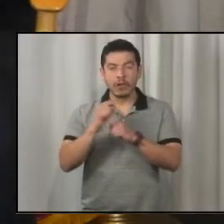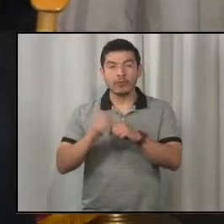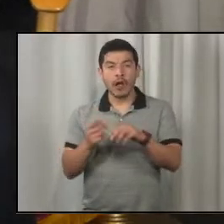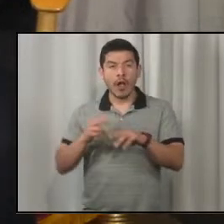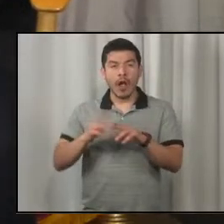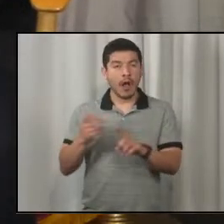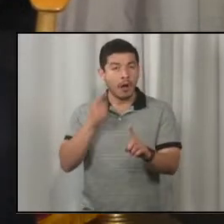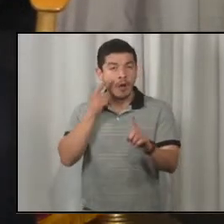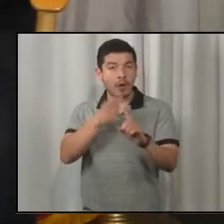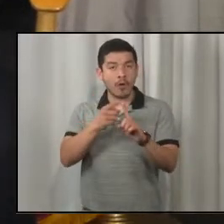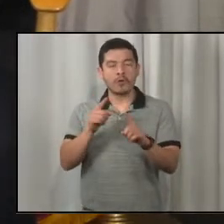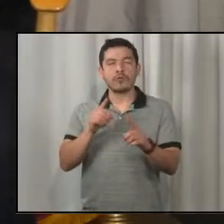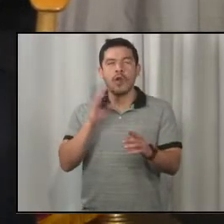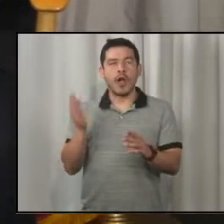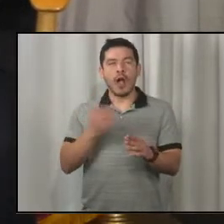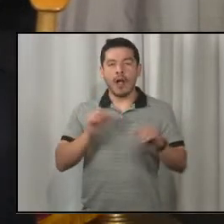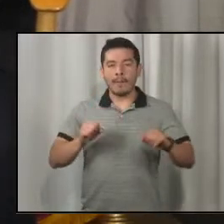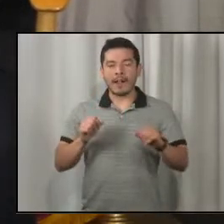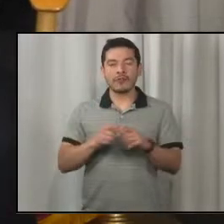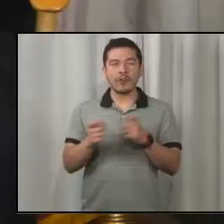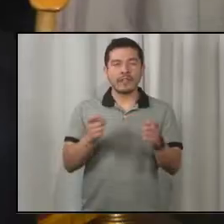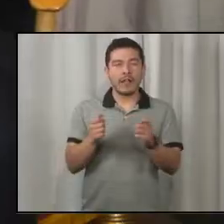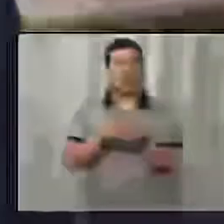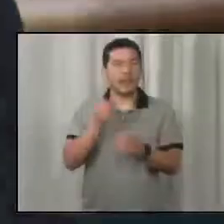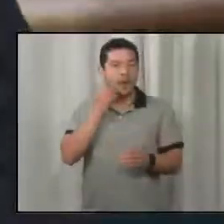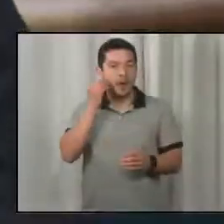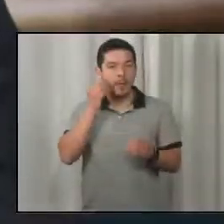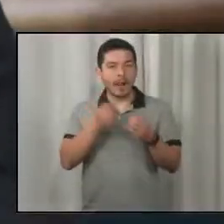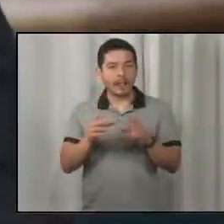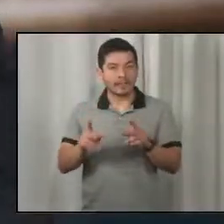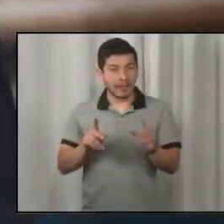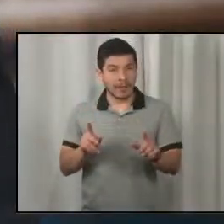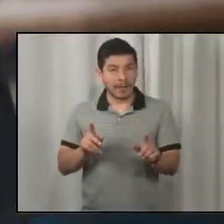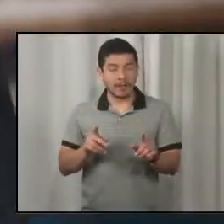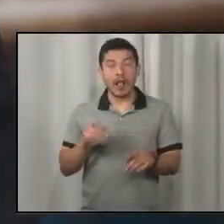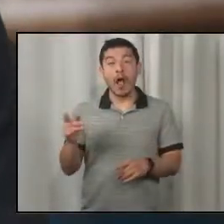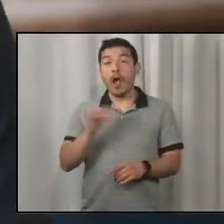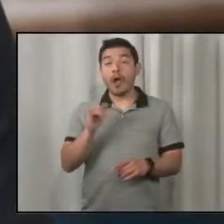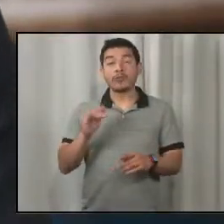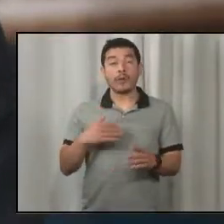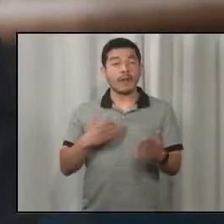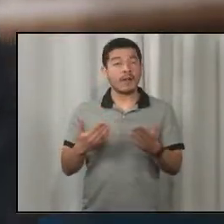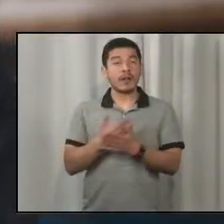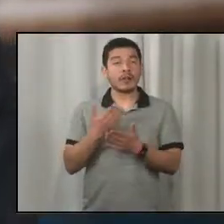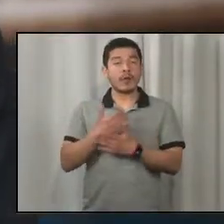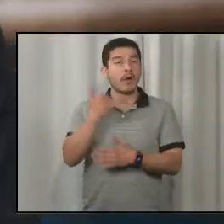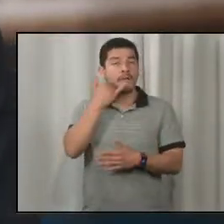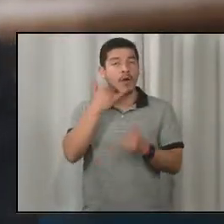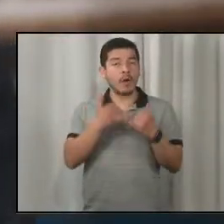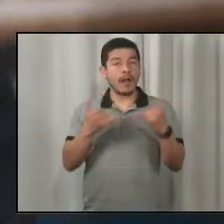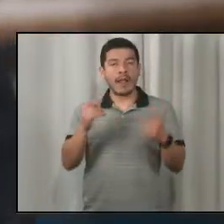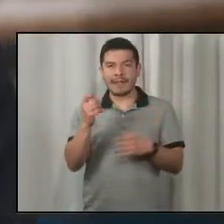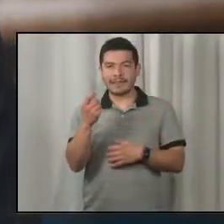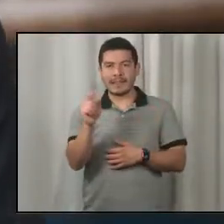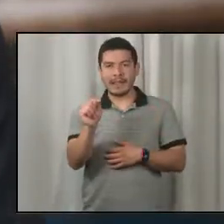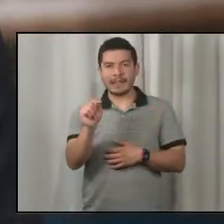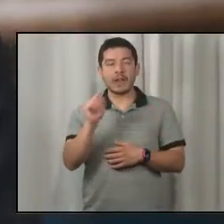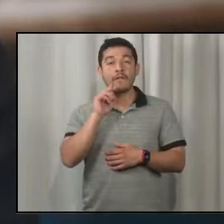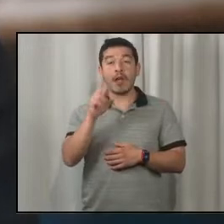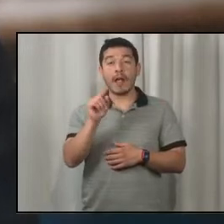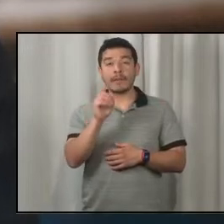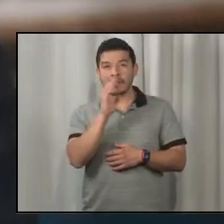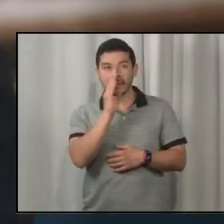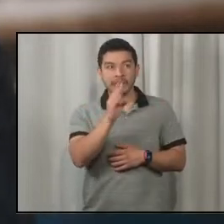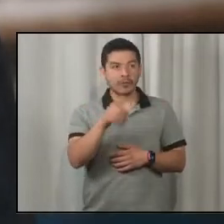prevent homelessness. Also, we've rolled out a new text line to provide direct updates to those experiencing